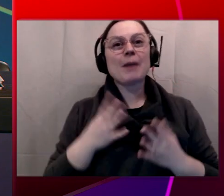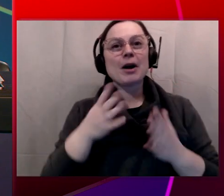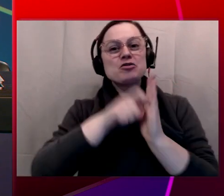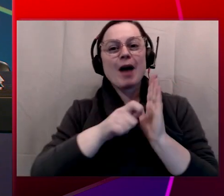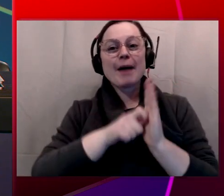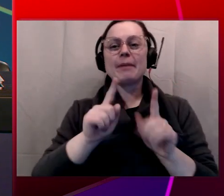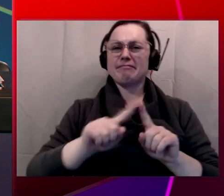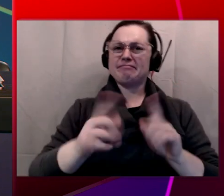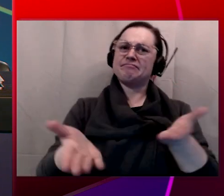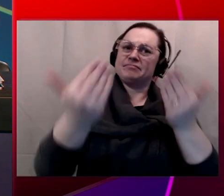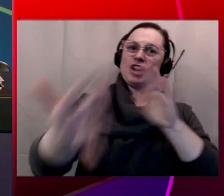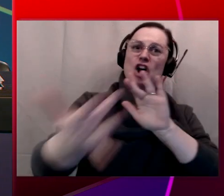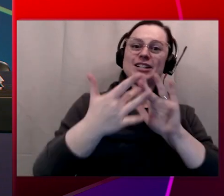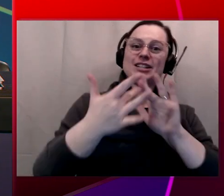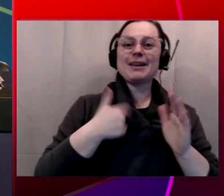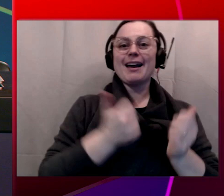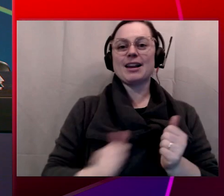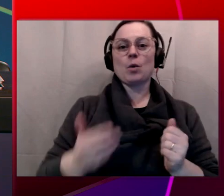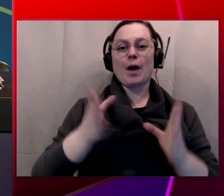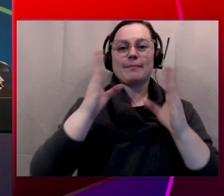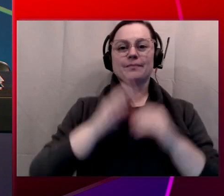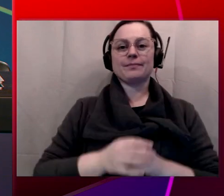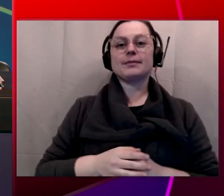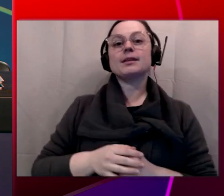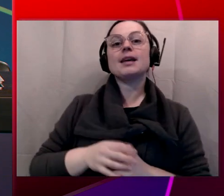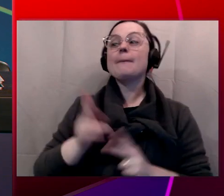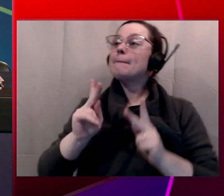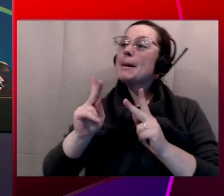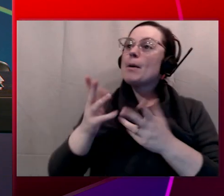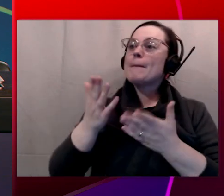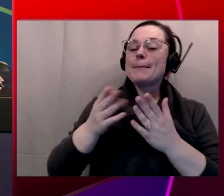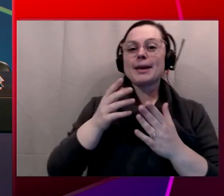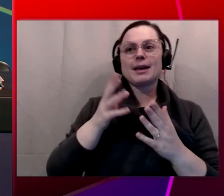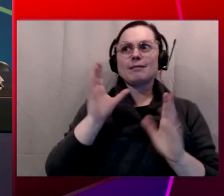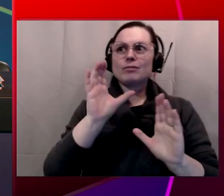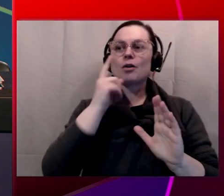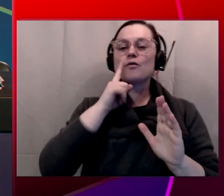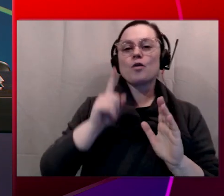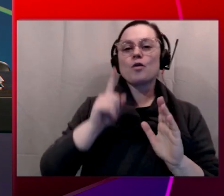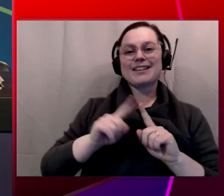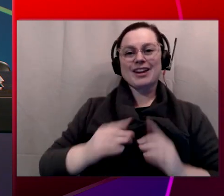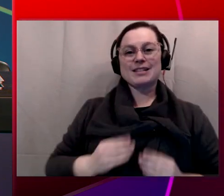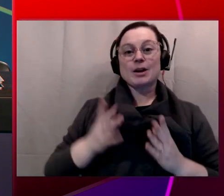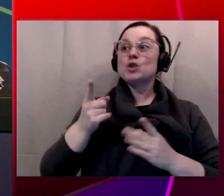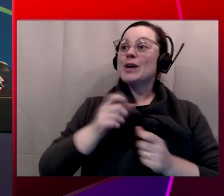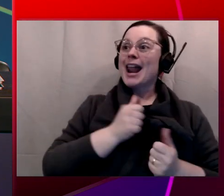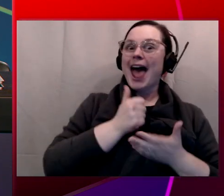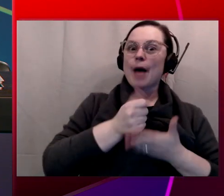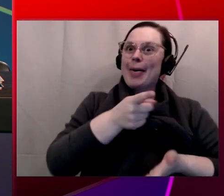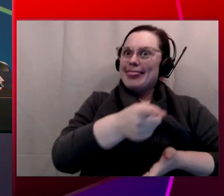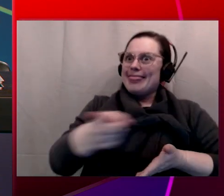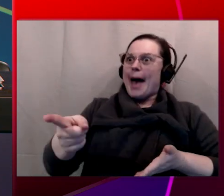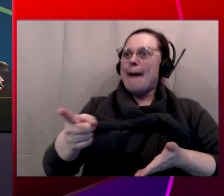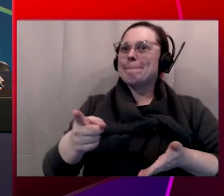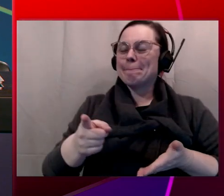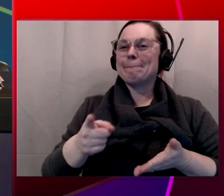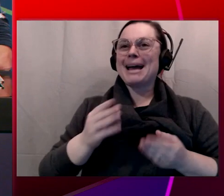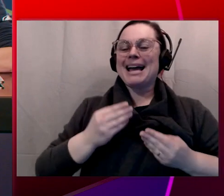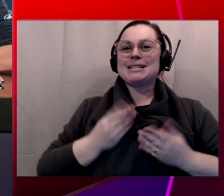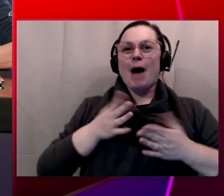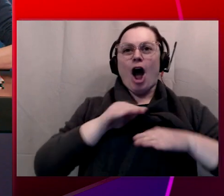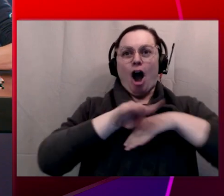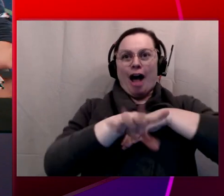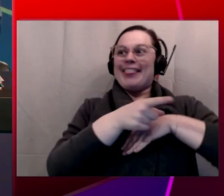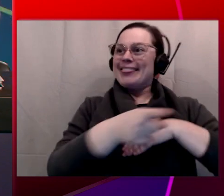me in any way. Or people are maybe even looking for inspiration on what type of content maybe you could help them with some extra help they can take, help start tackling those